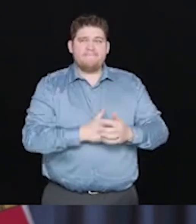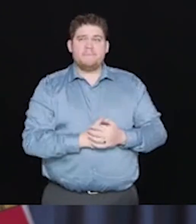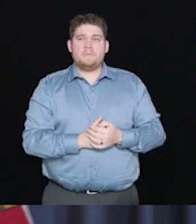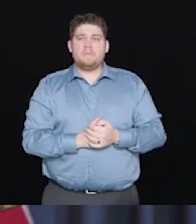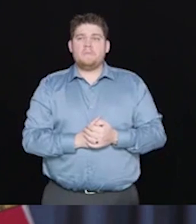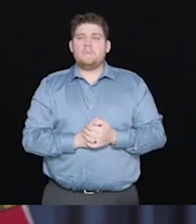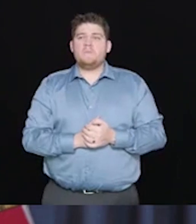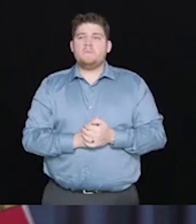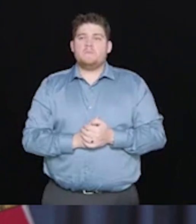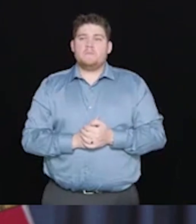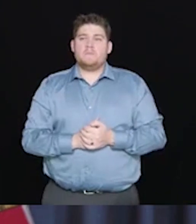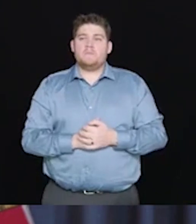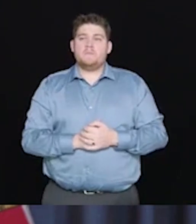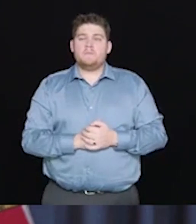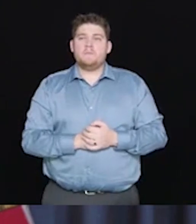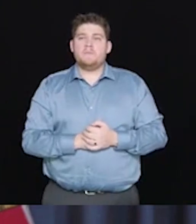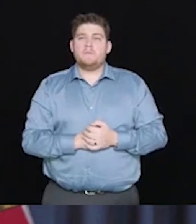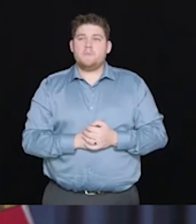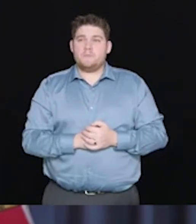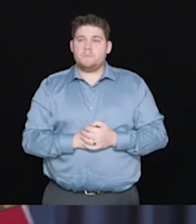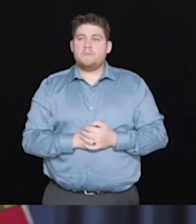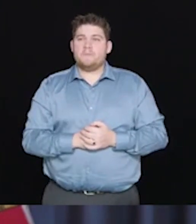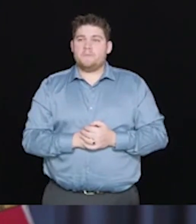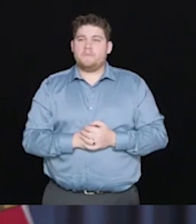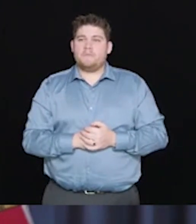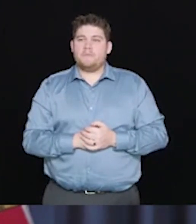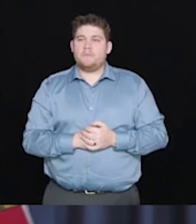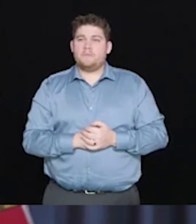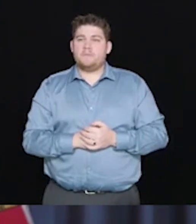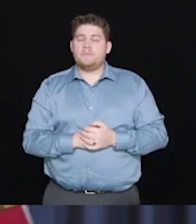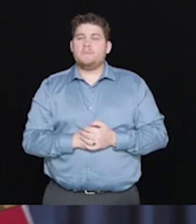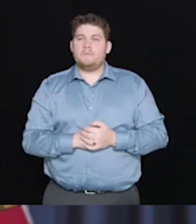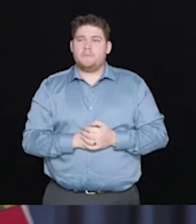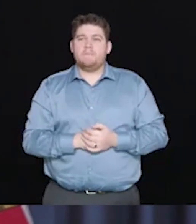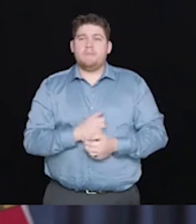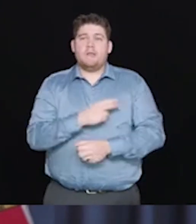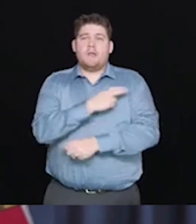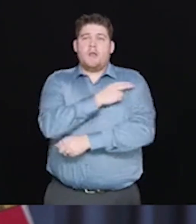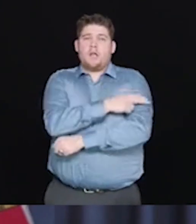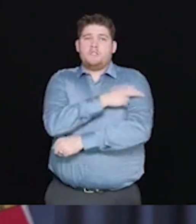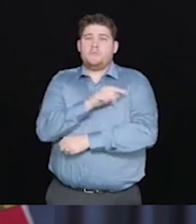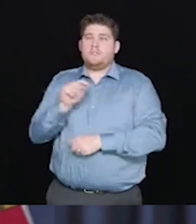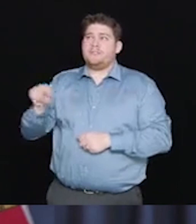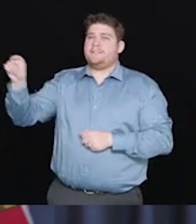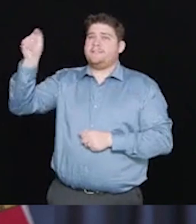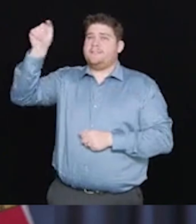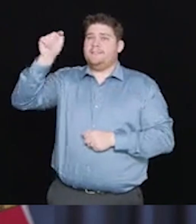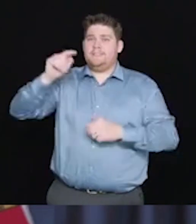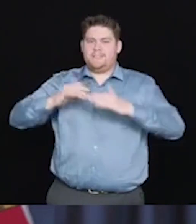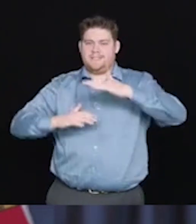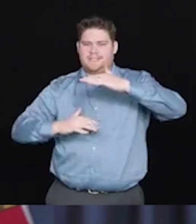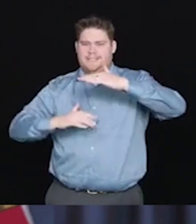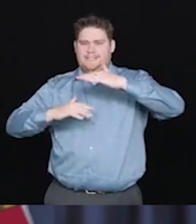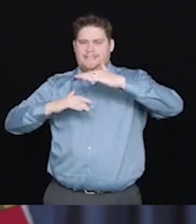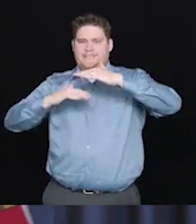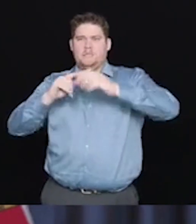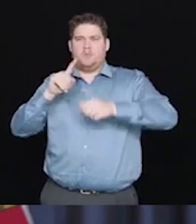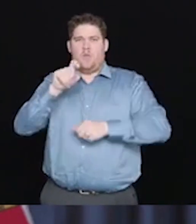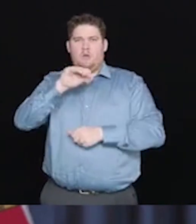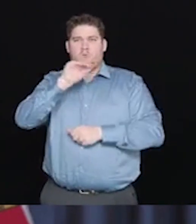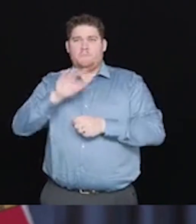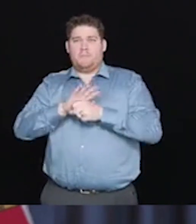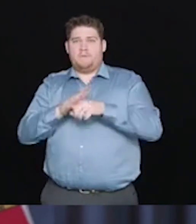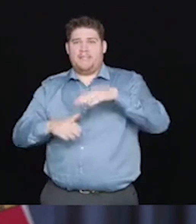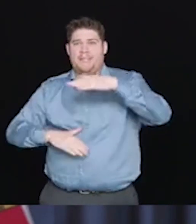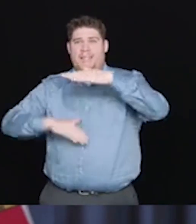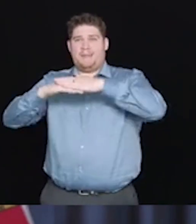patients while their hospitals were at 100% capacity. That's not what we were prepared to do in BC, so we've prepared the situation. I would note that